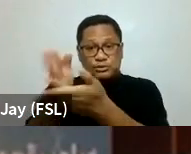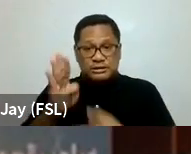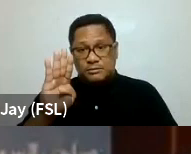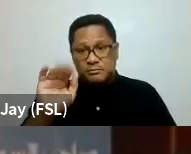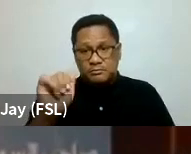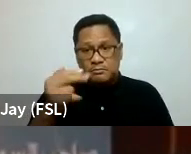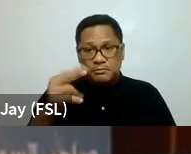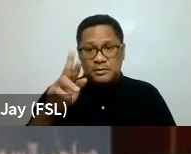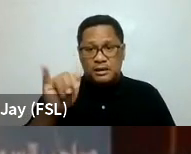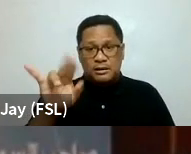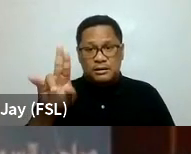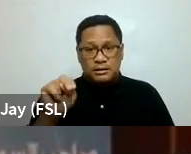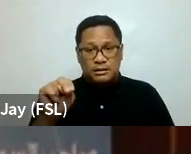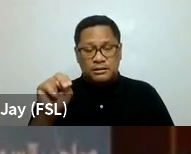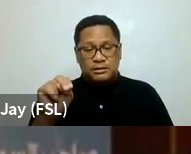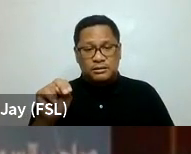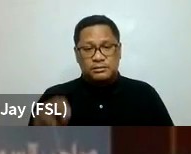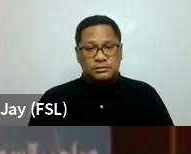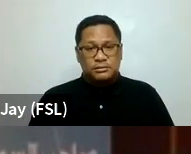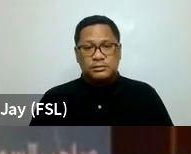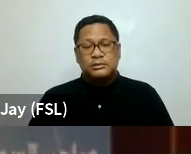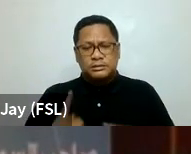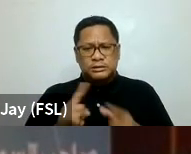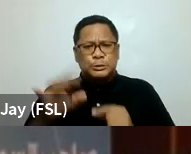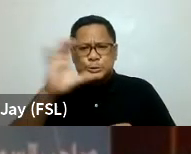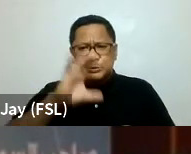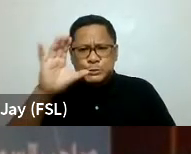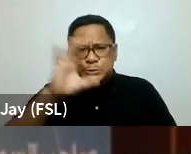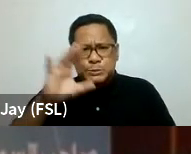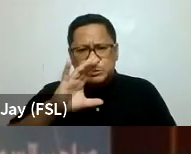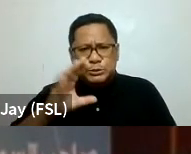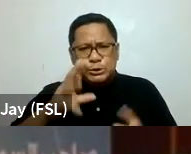I started to explore,